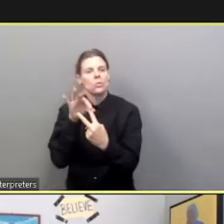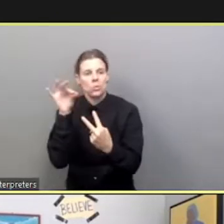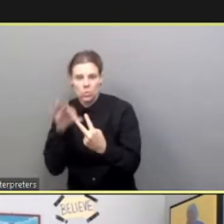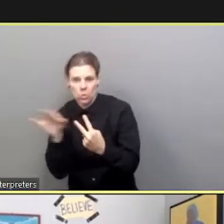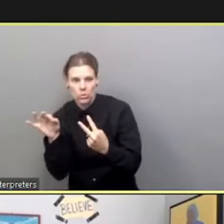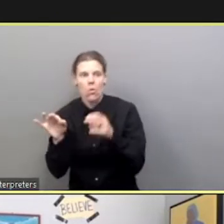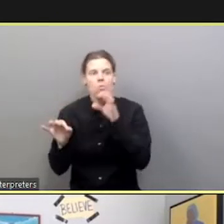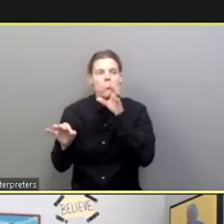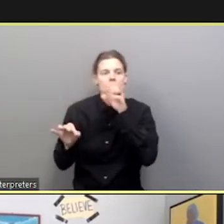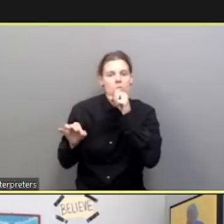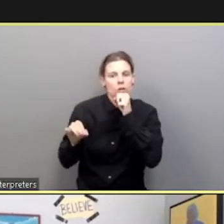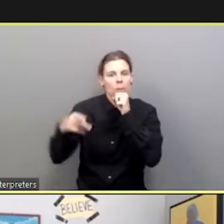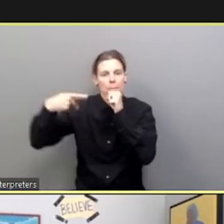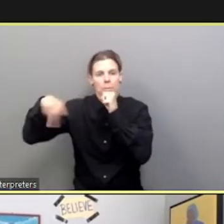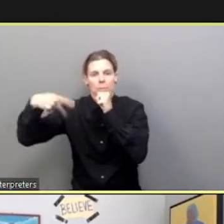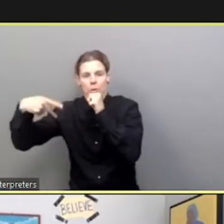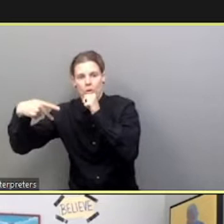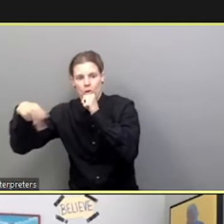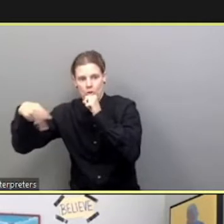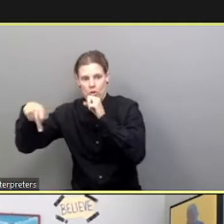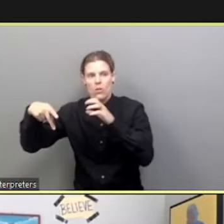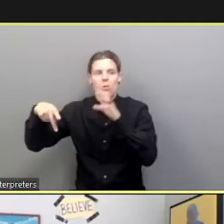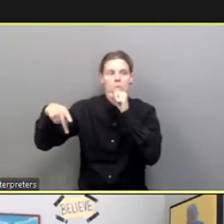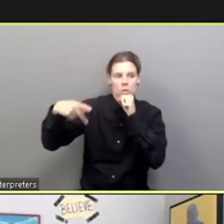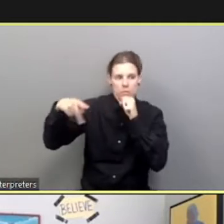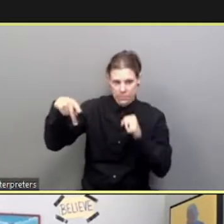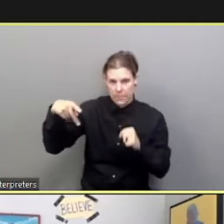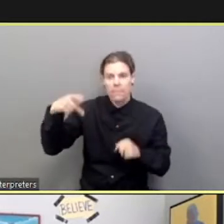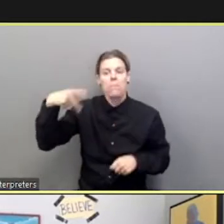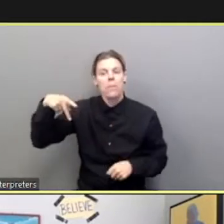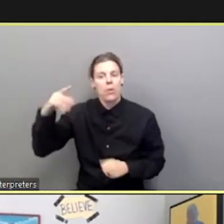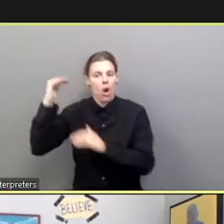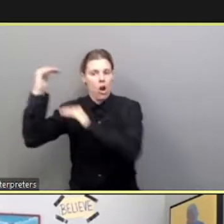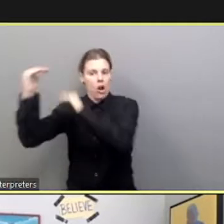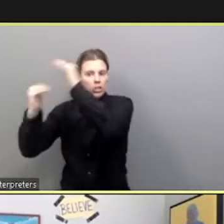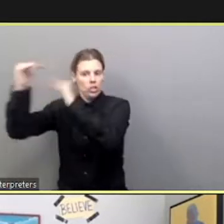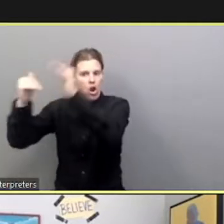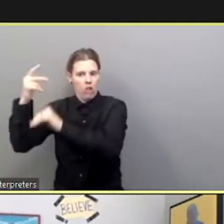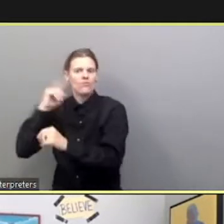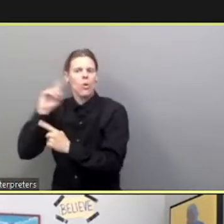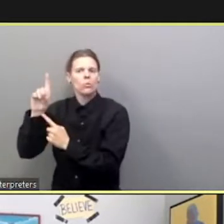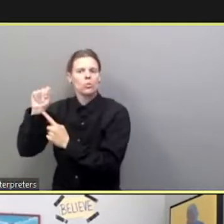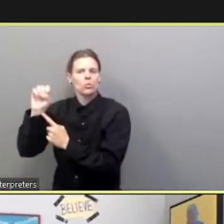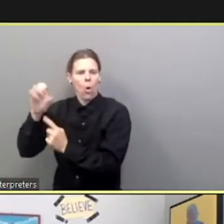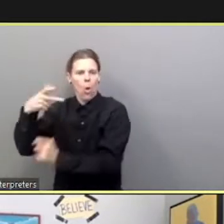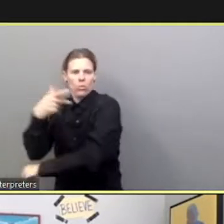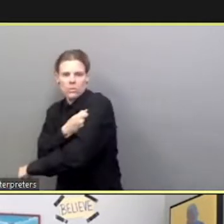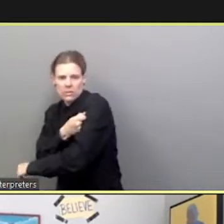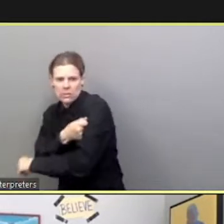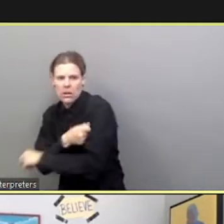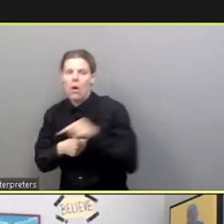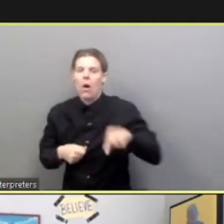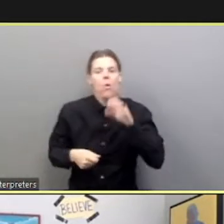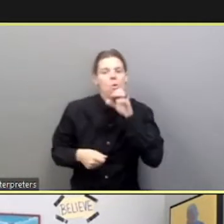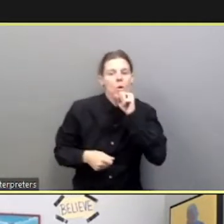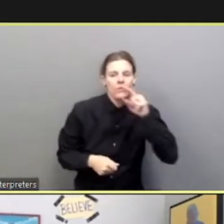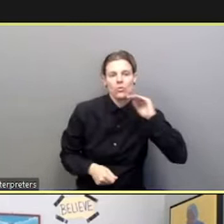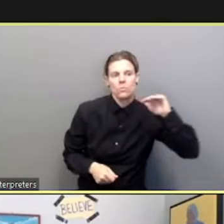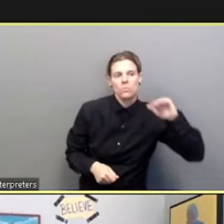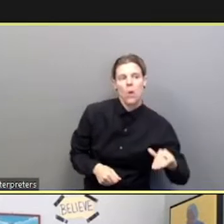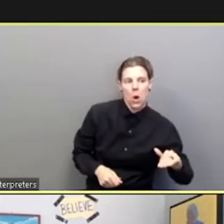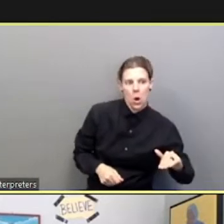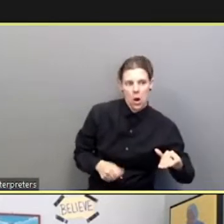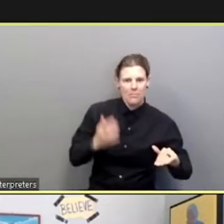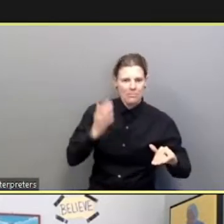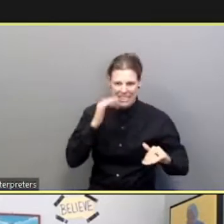orange top. If you can always ask them, like, did I get the orange top? And if you're turning 12, you can get either one. And that's like 3